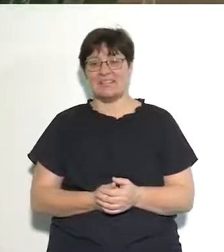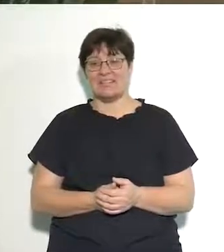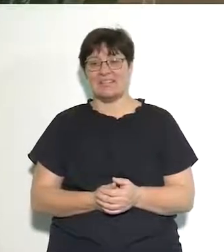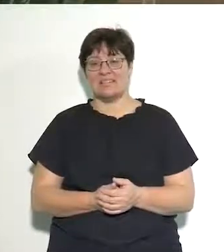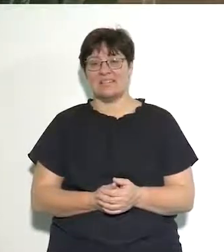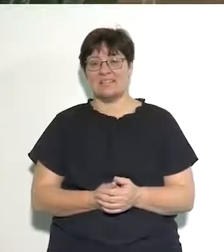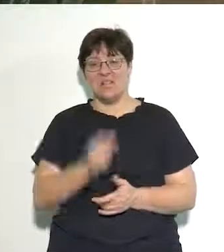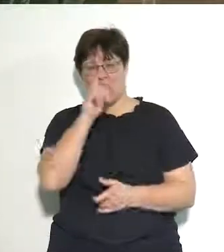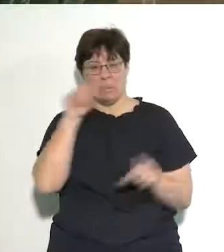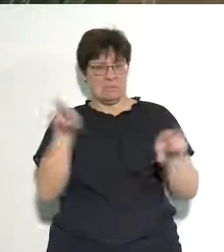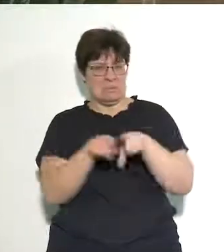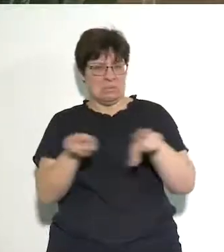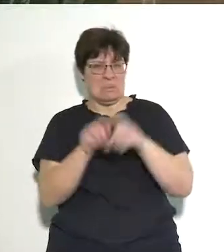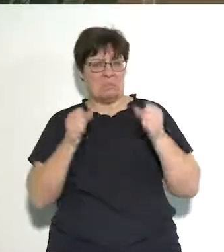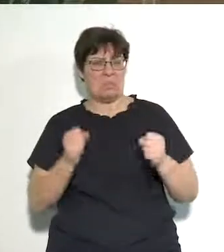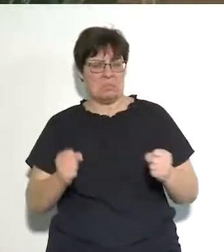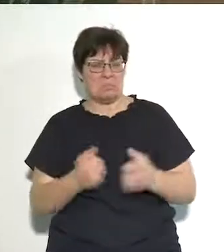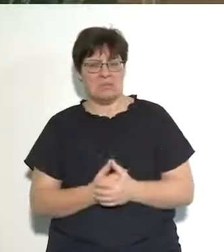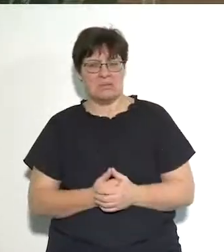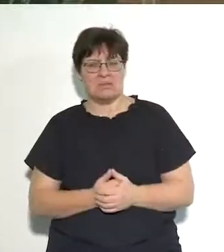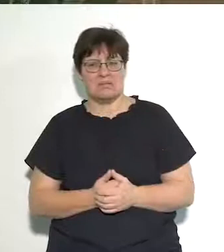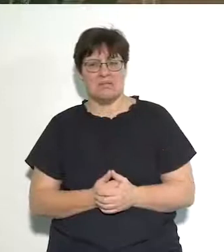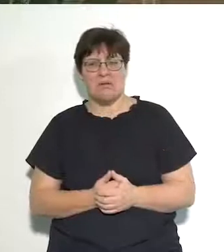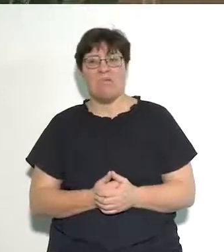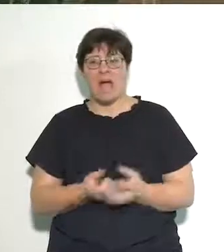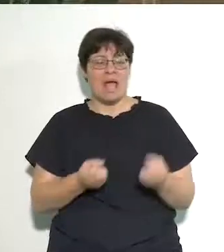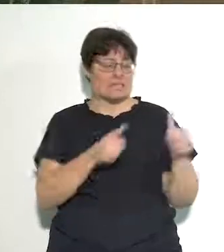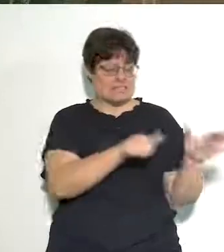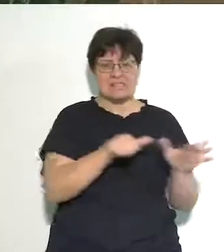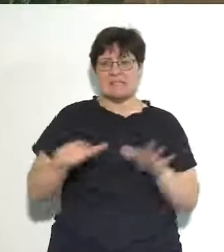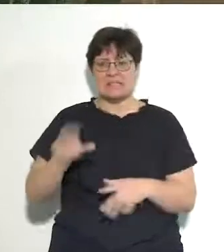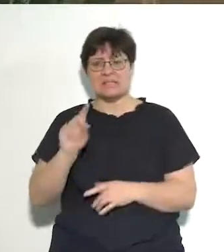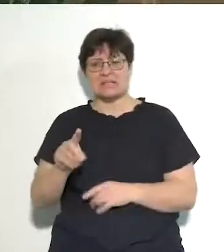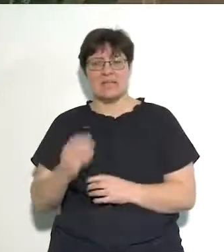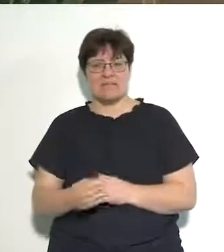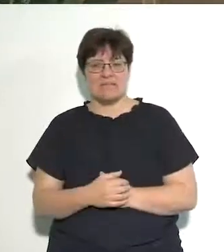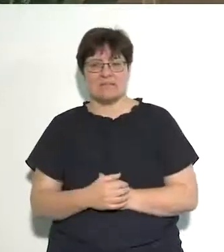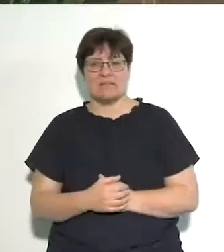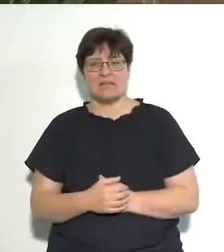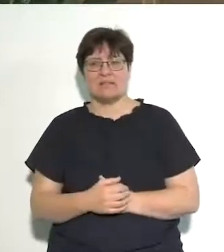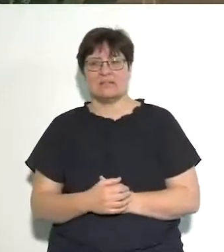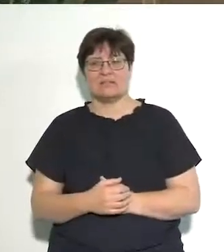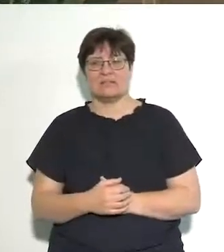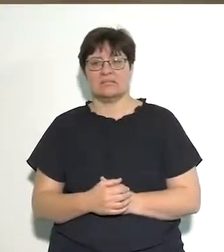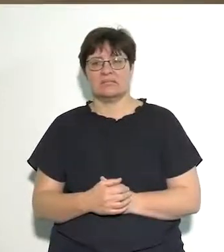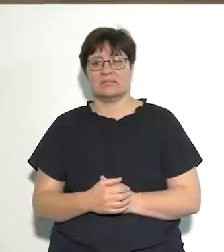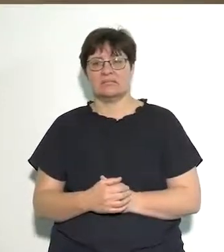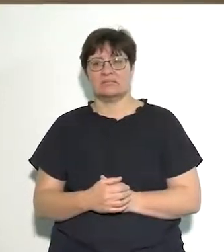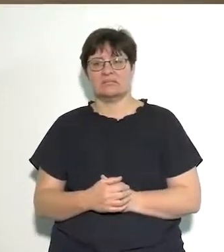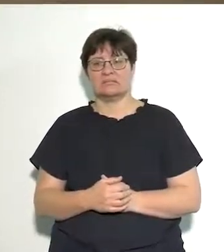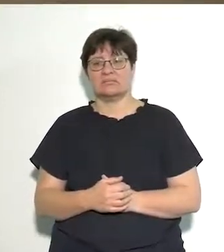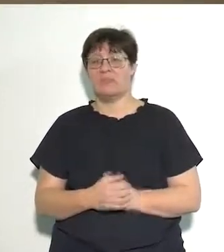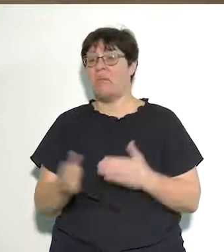move. Now, they look like they're in the same position right now because they both have the same amount of beans. But what happens when I do